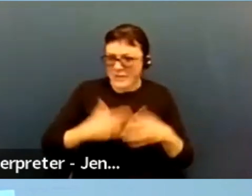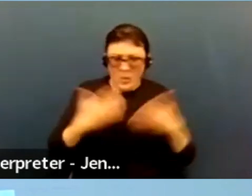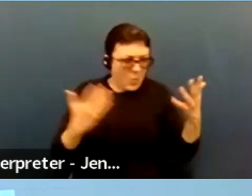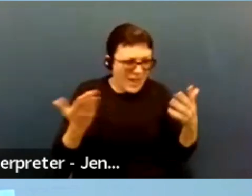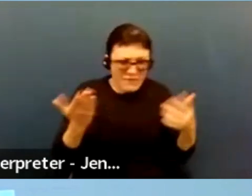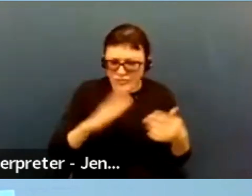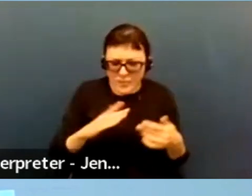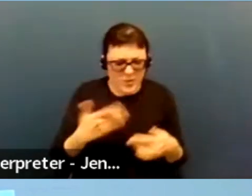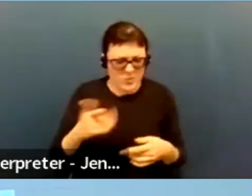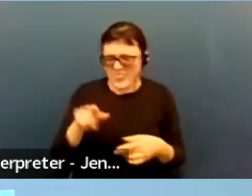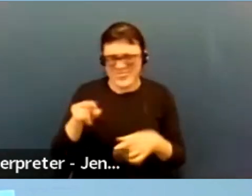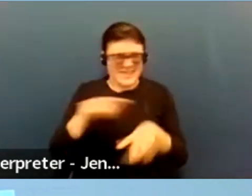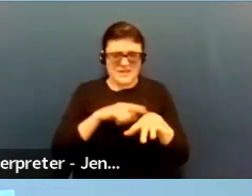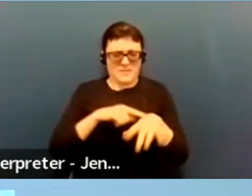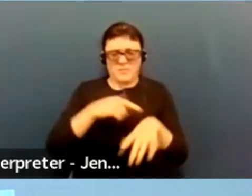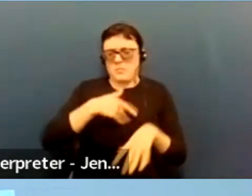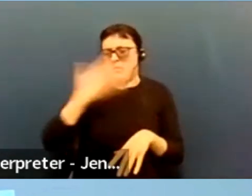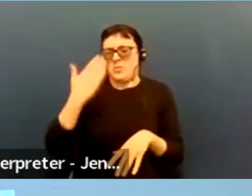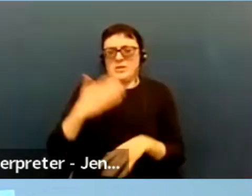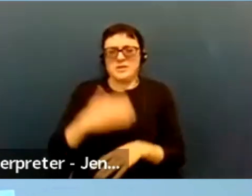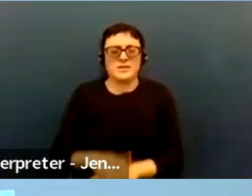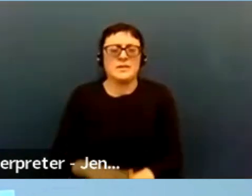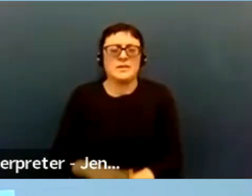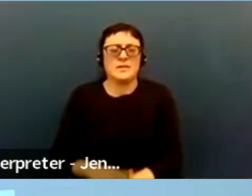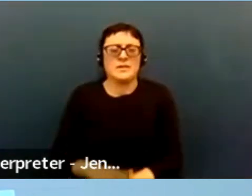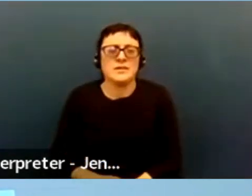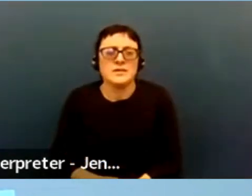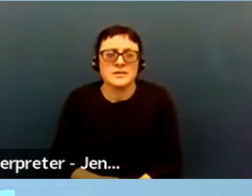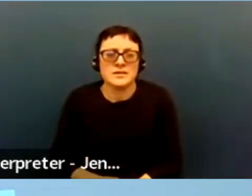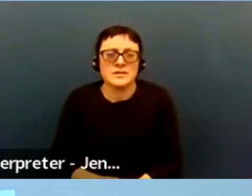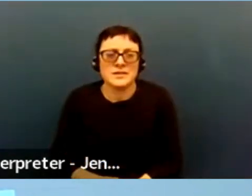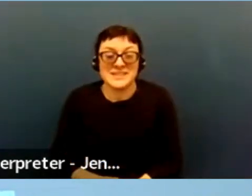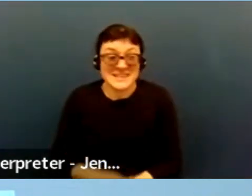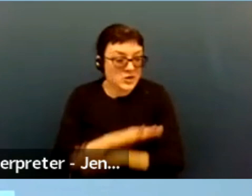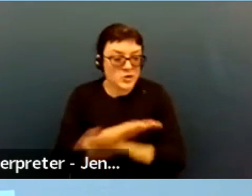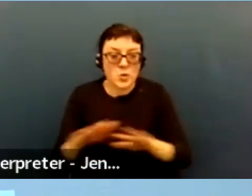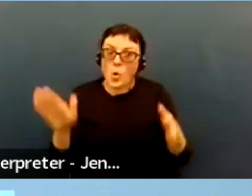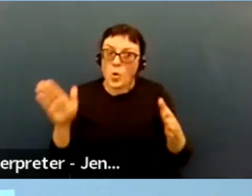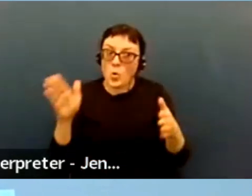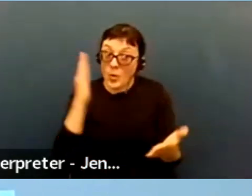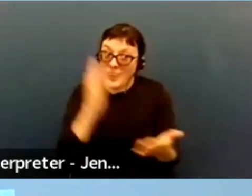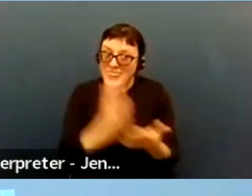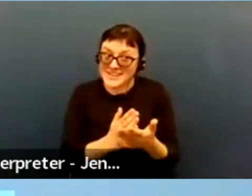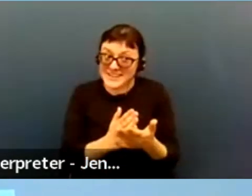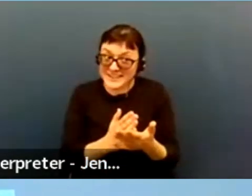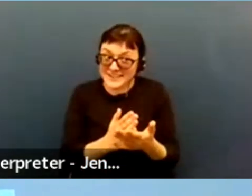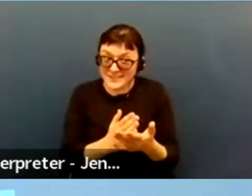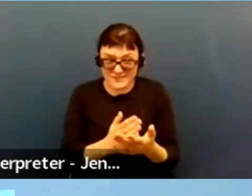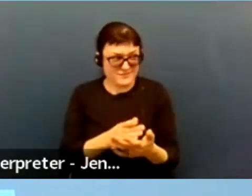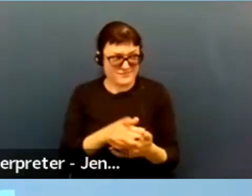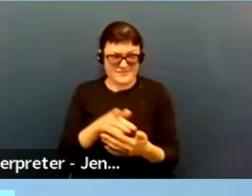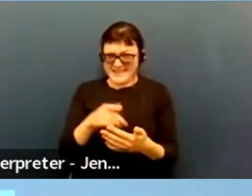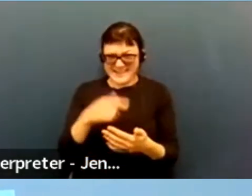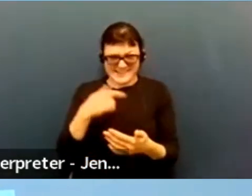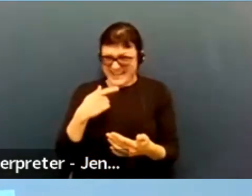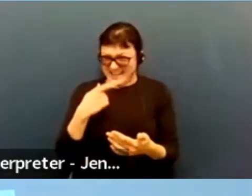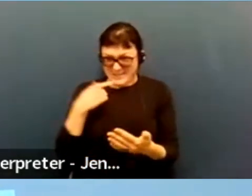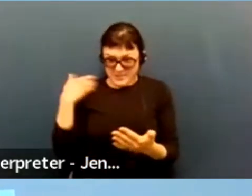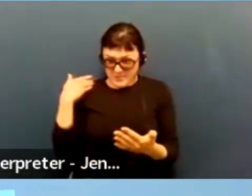are all these black people coming from in all these Shakespeare's? It's not authentic. And you're like, has it ever been authentic? But go on.